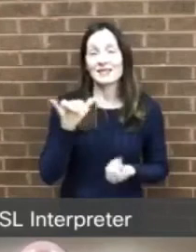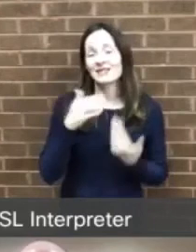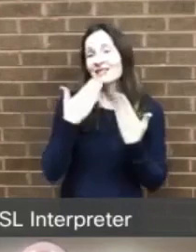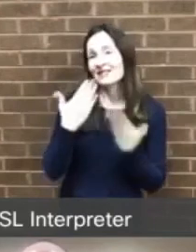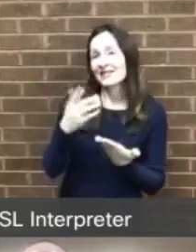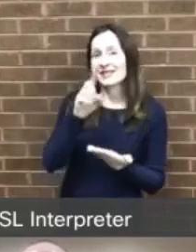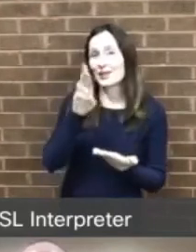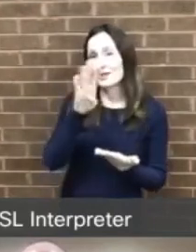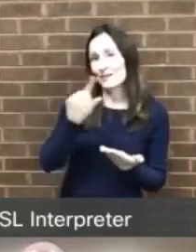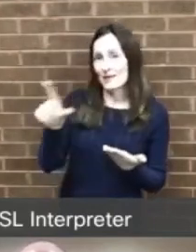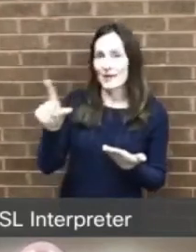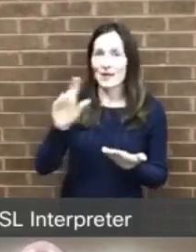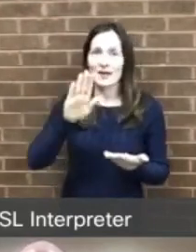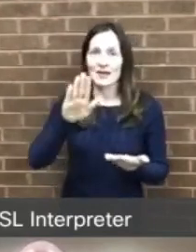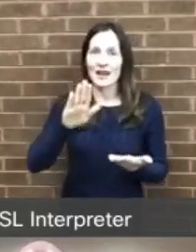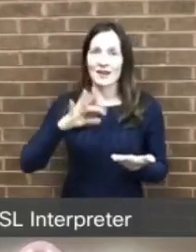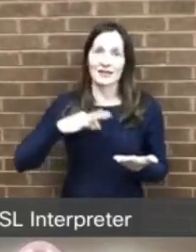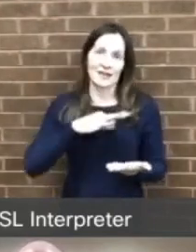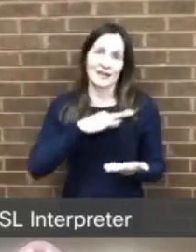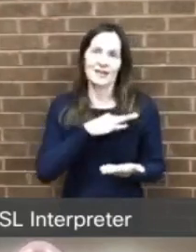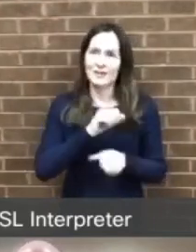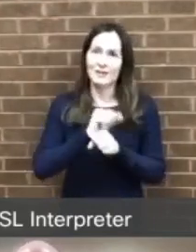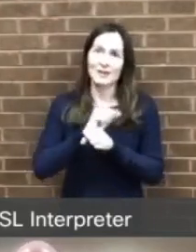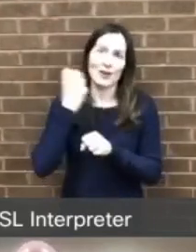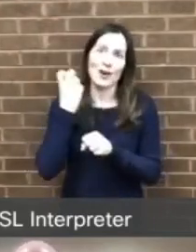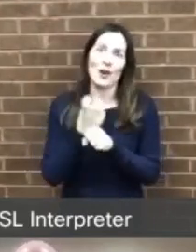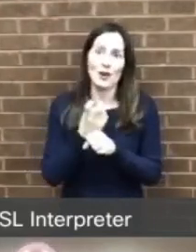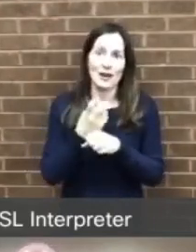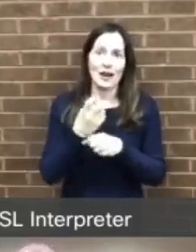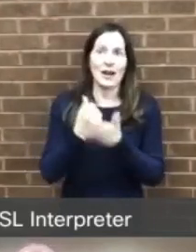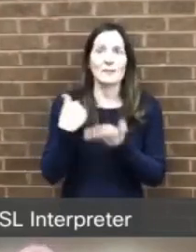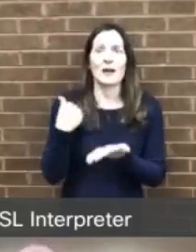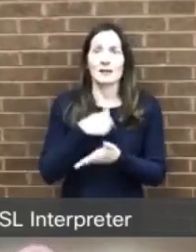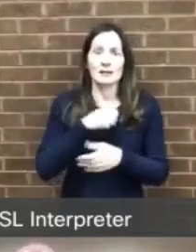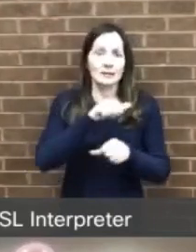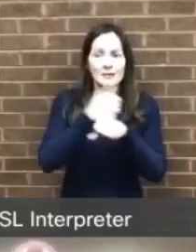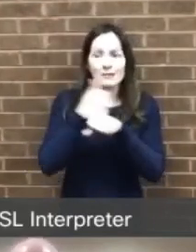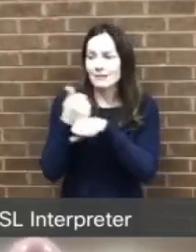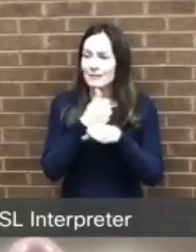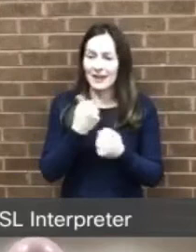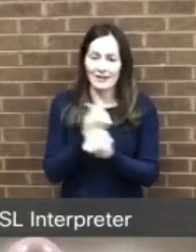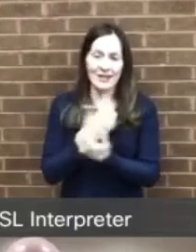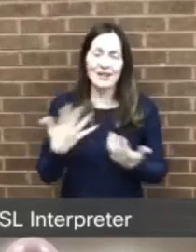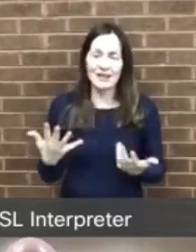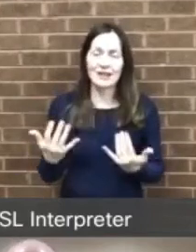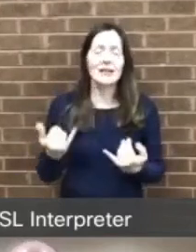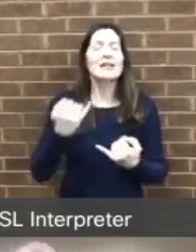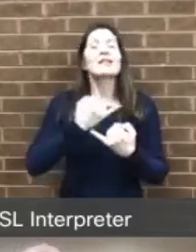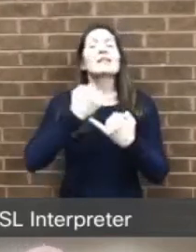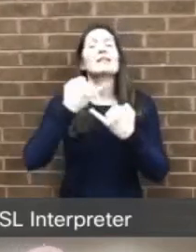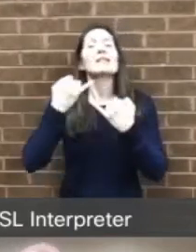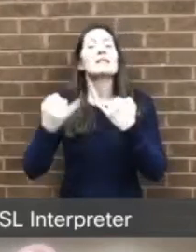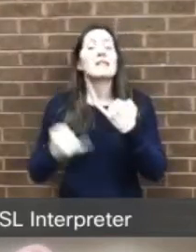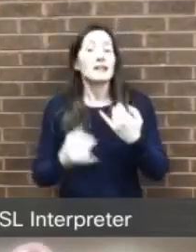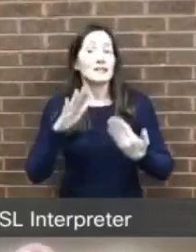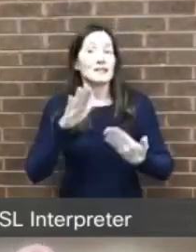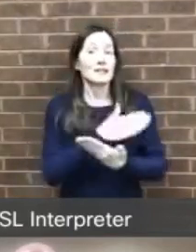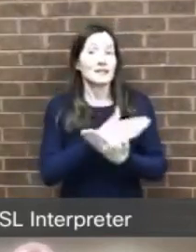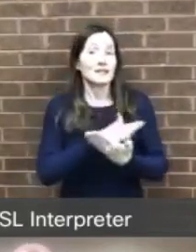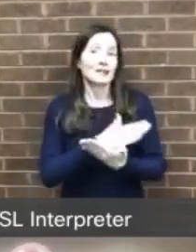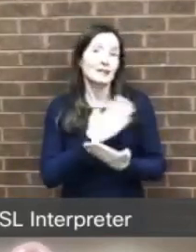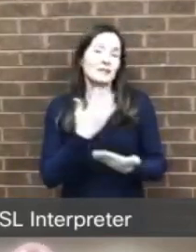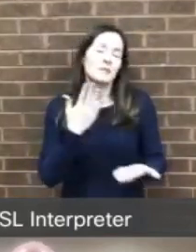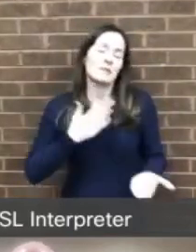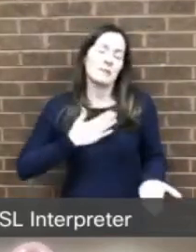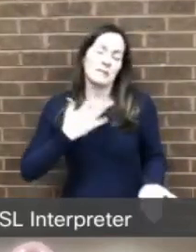and all their staff who worked very hard to help us put this together. We're going to close with one of my favorites. Again, not only did I grow up in Detroit,